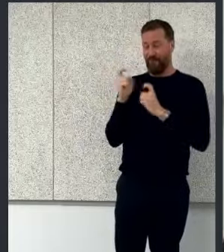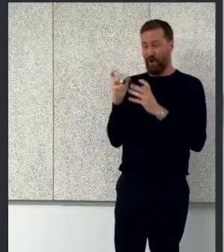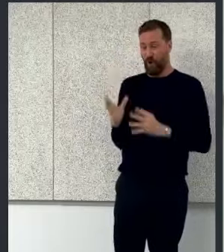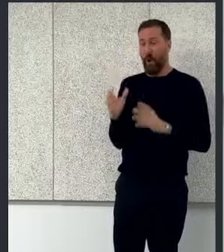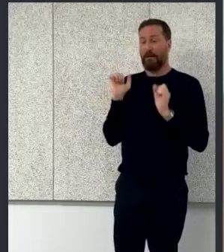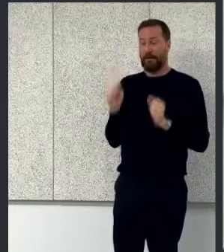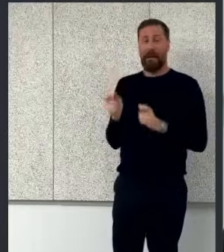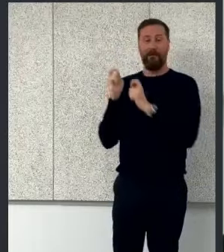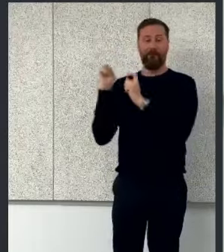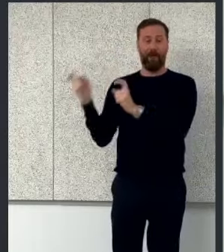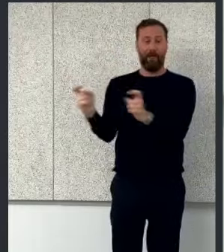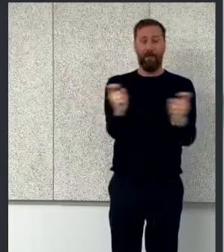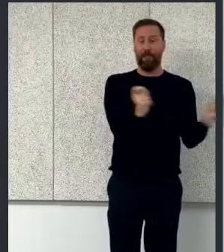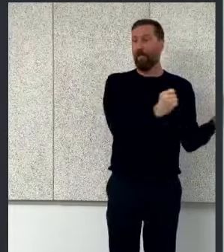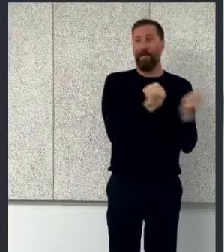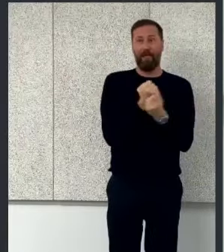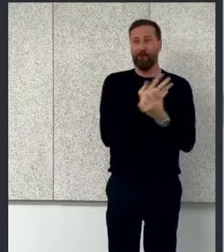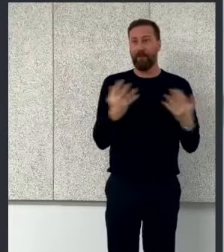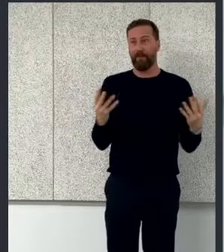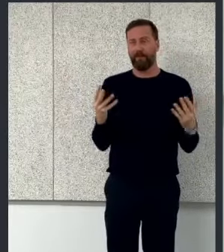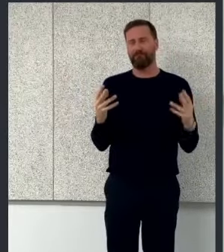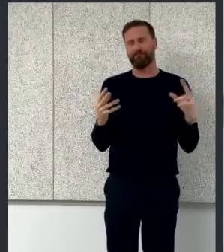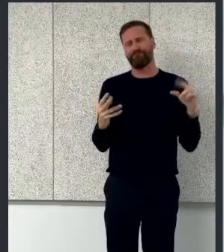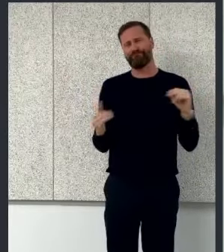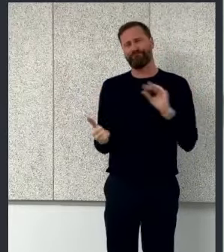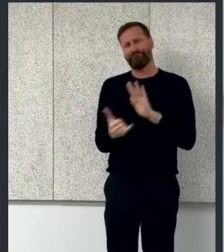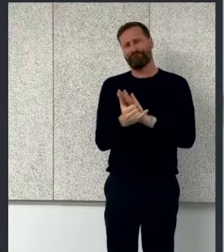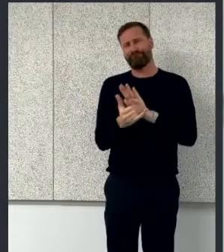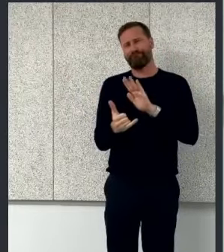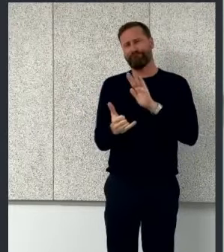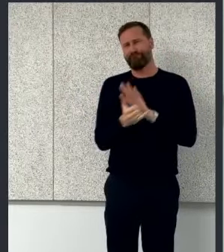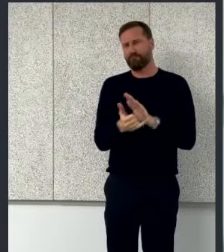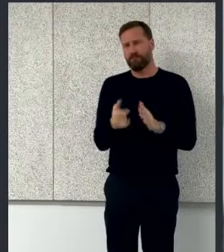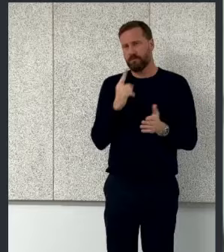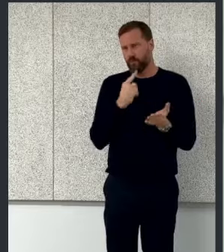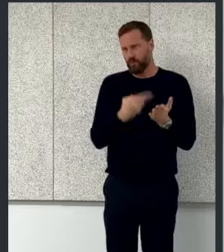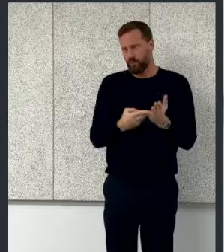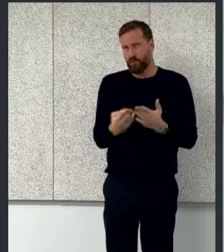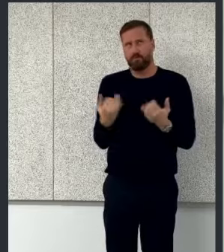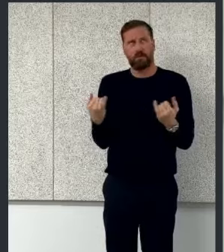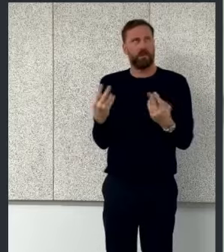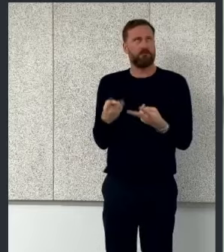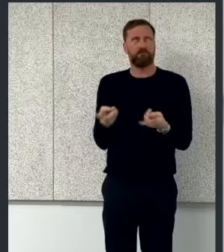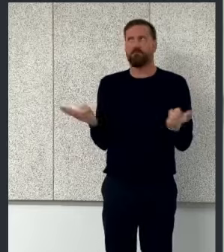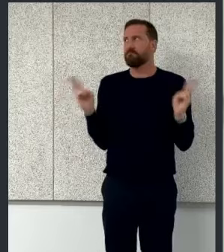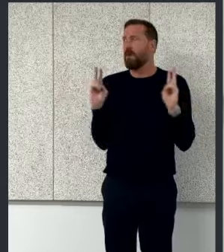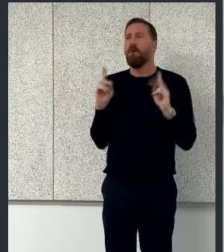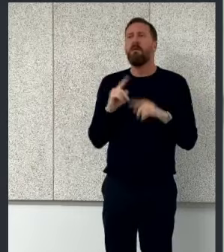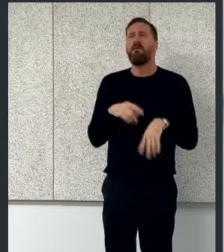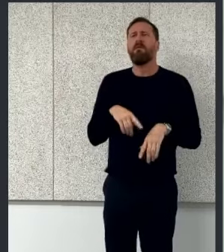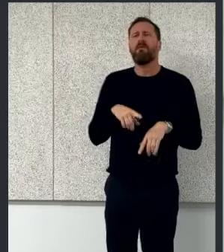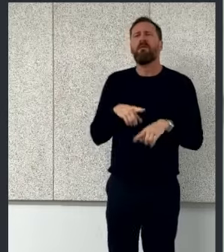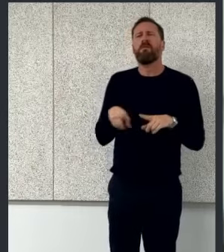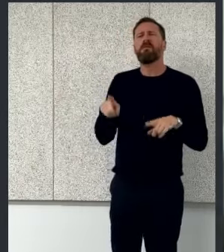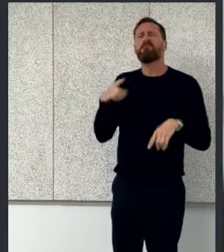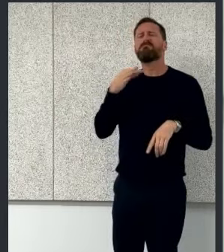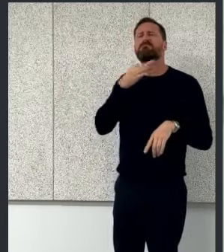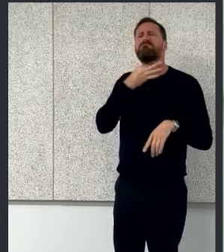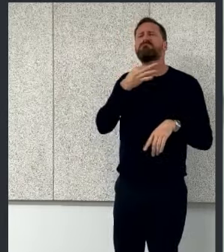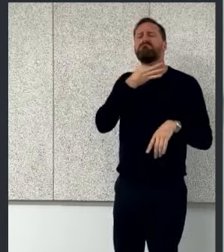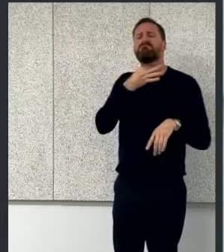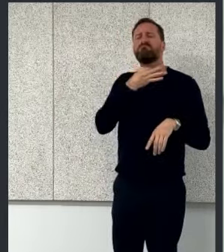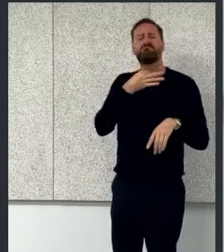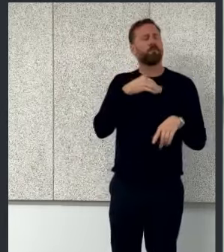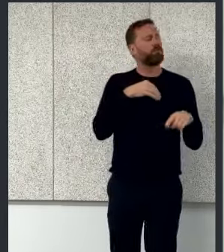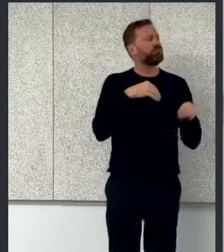true reality today. And but I wonder, like, what you're